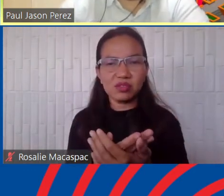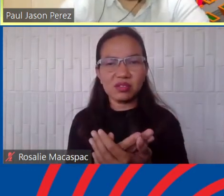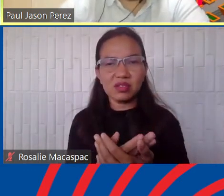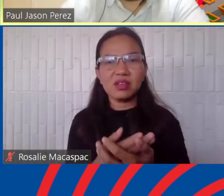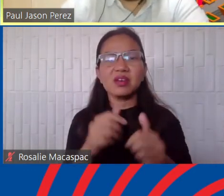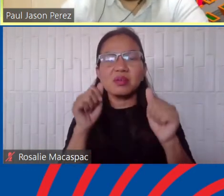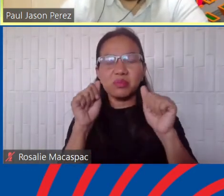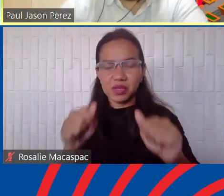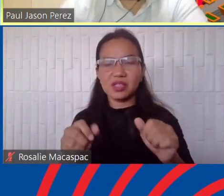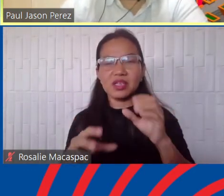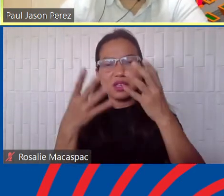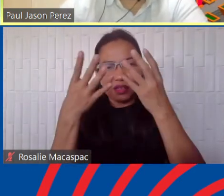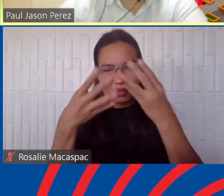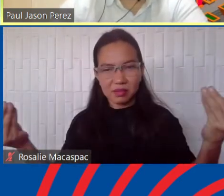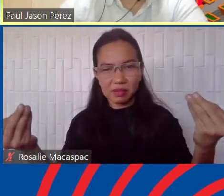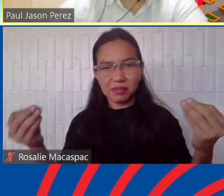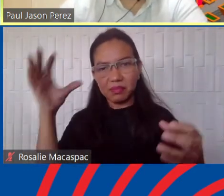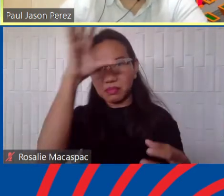first.